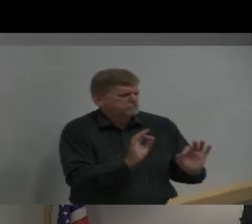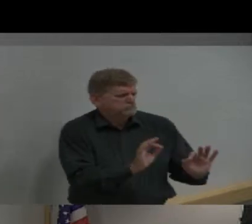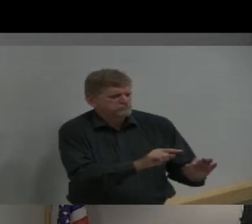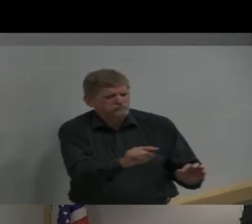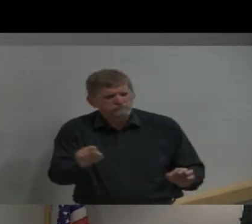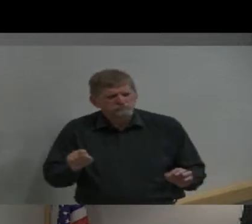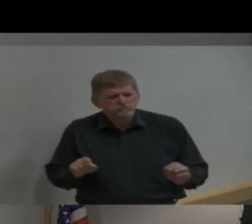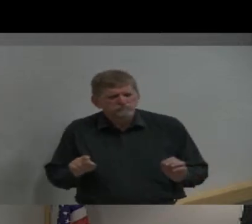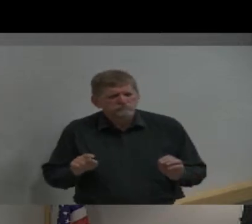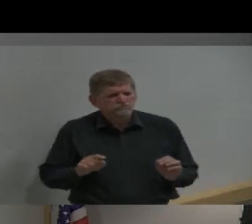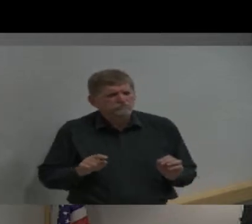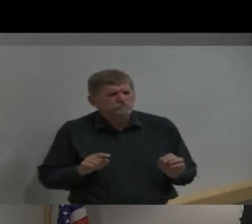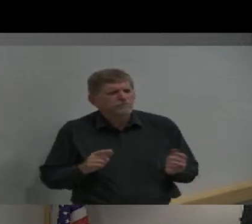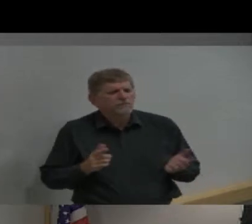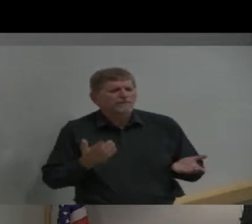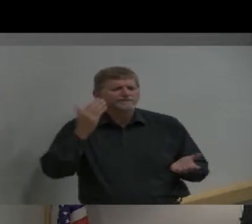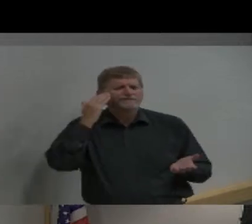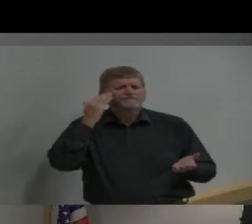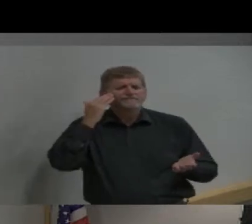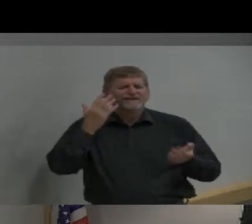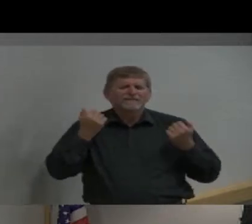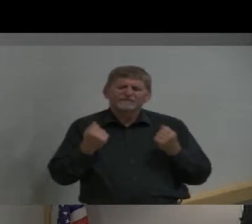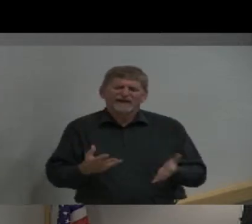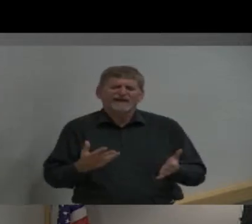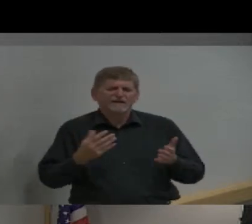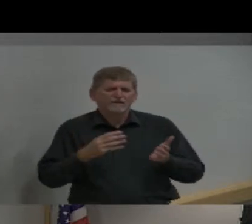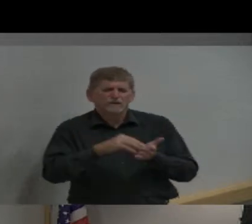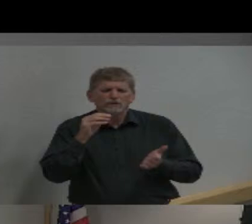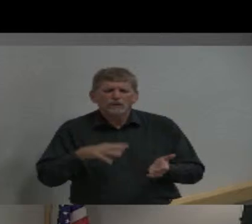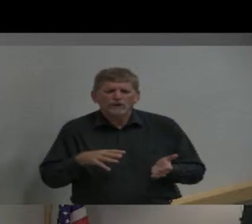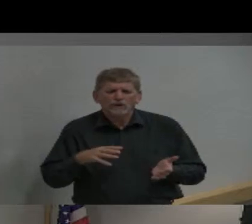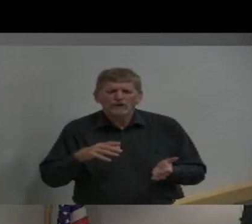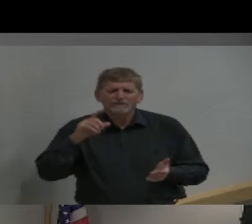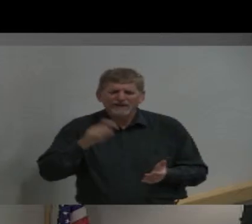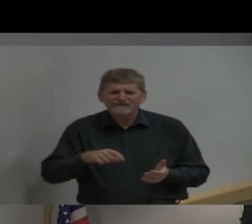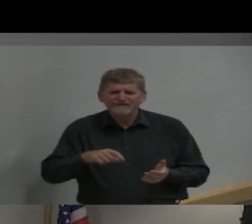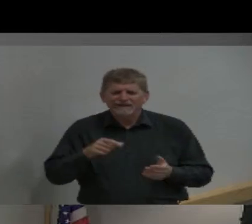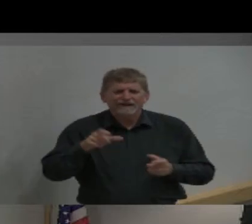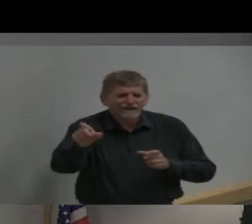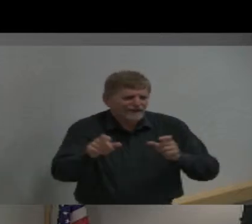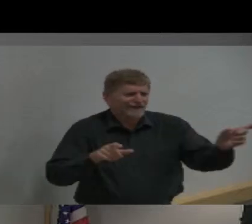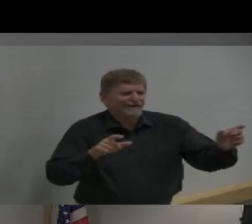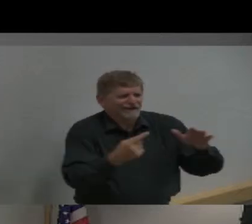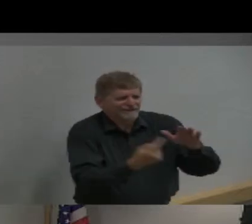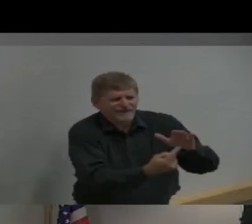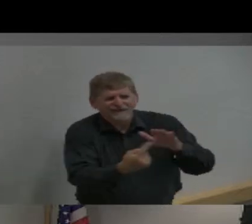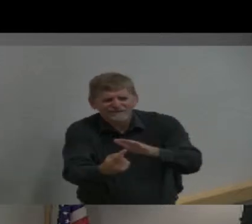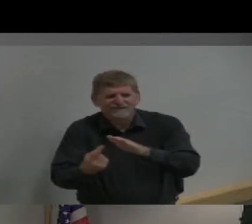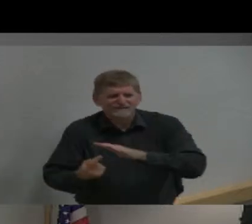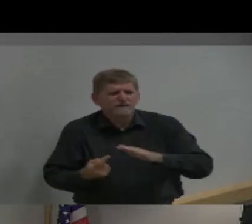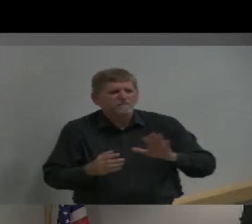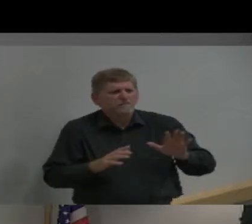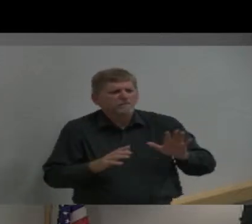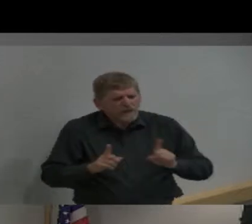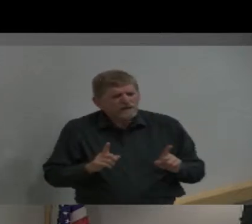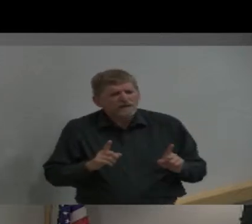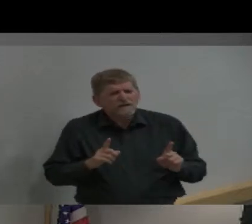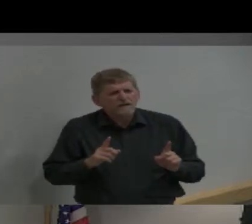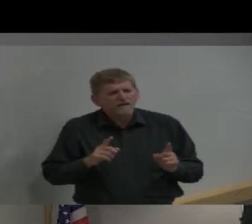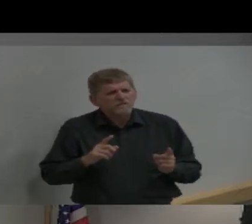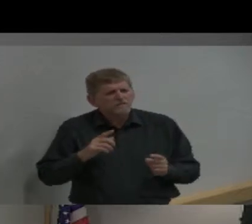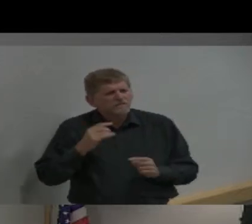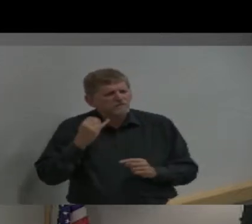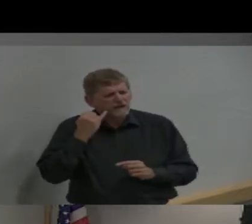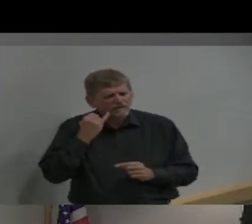Clearly, there are a lot of students who end up being quarantined, but one way to look at that is by quarantining those